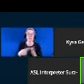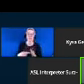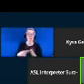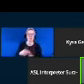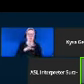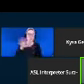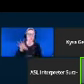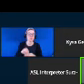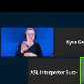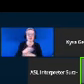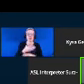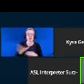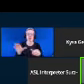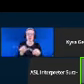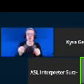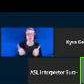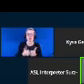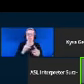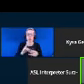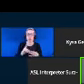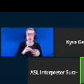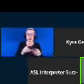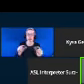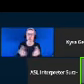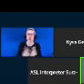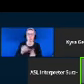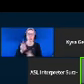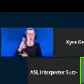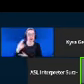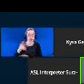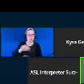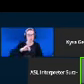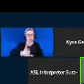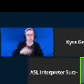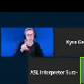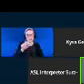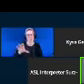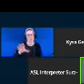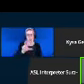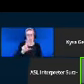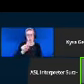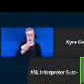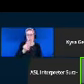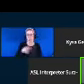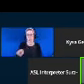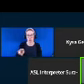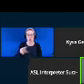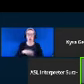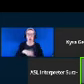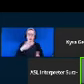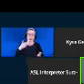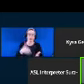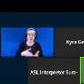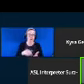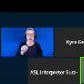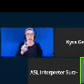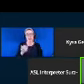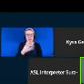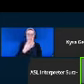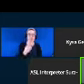interagency coordination group that the White House formed in December of 2022 on countering anti-Semitism,